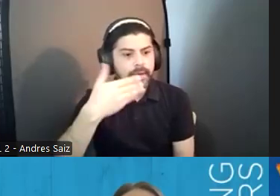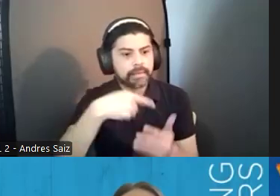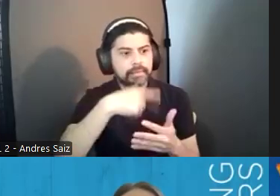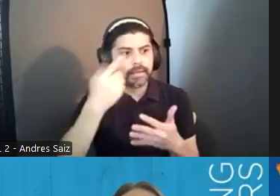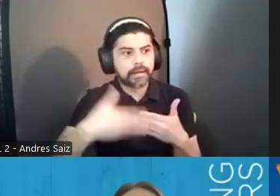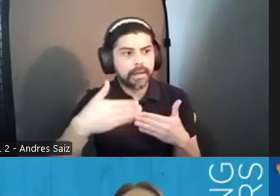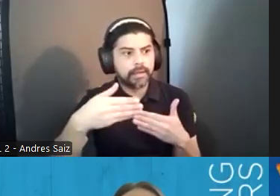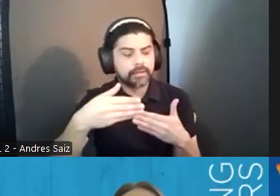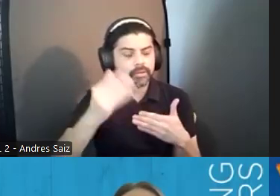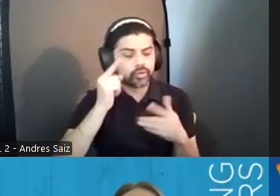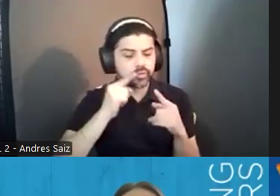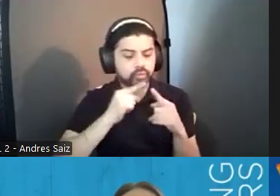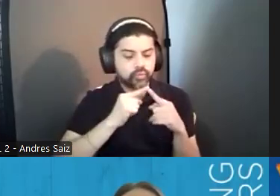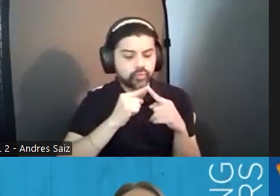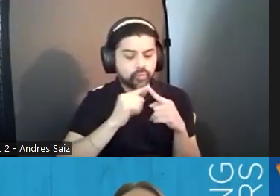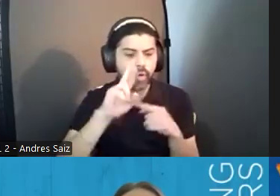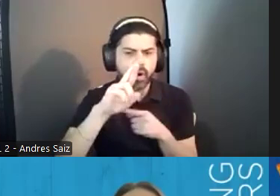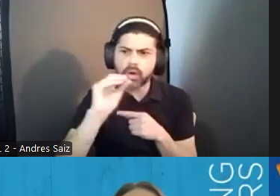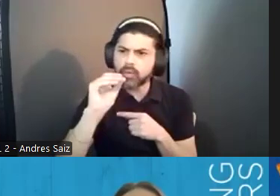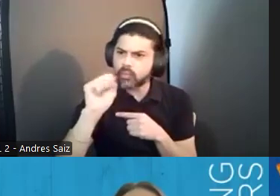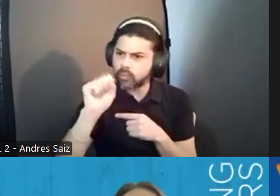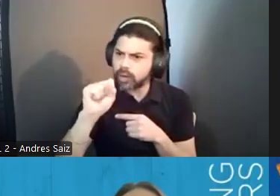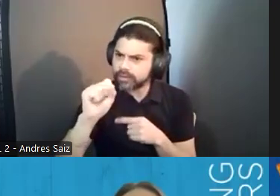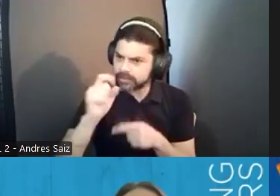We'll turn it over next to Ross. Is that right?